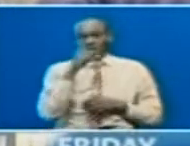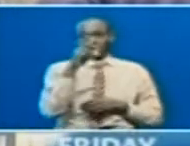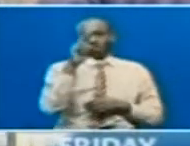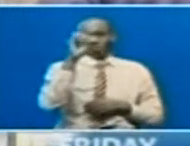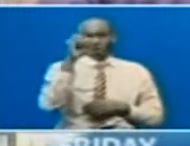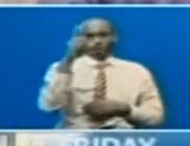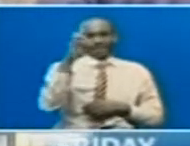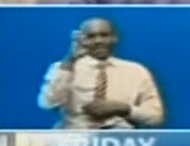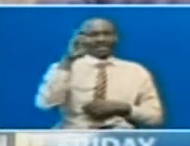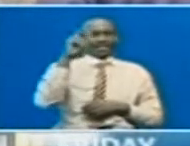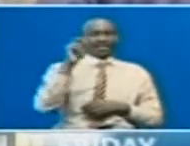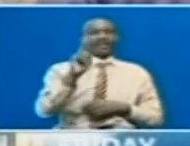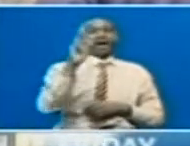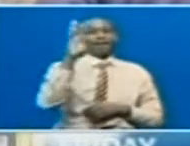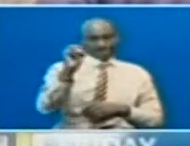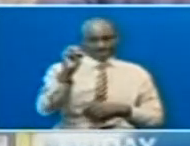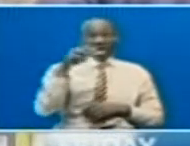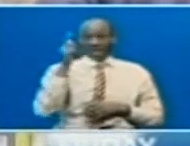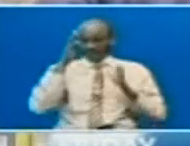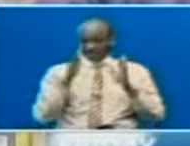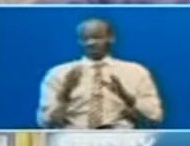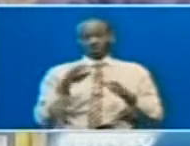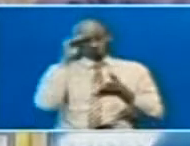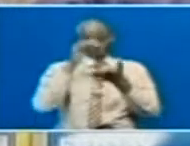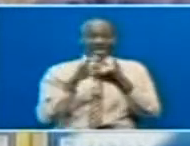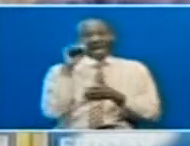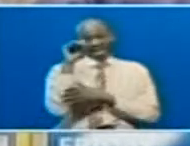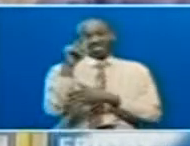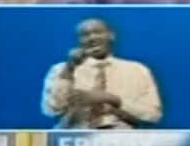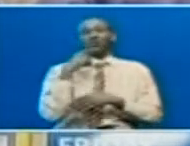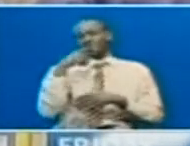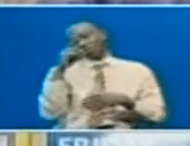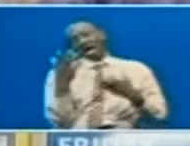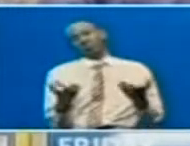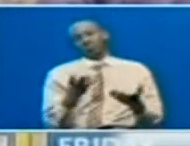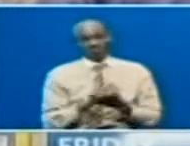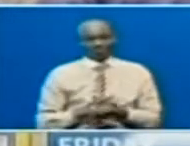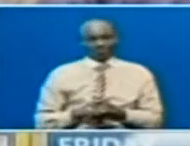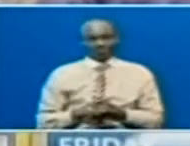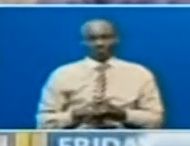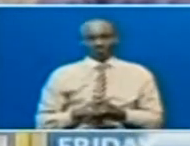or duodenum? This one was asked by students who want to know the pronunciation.